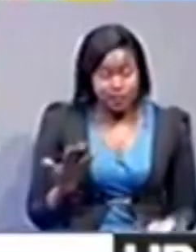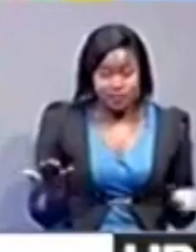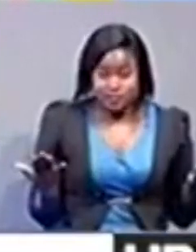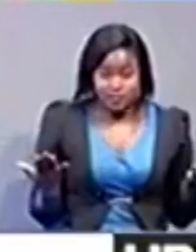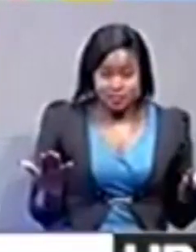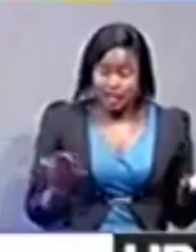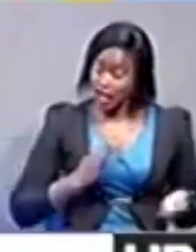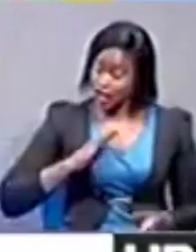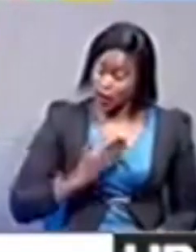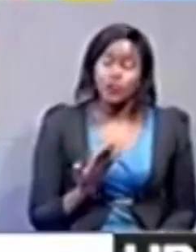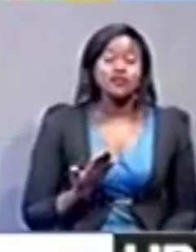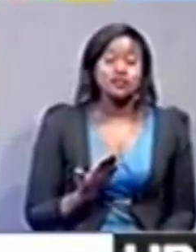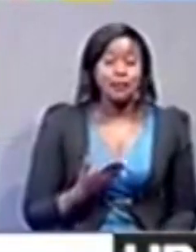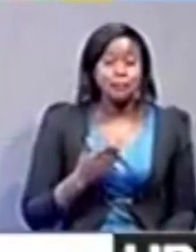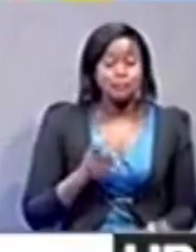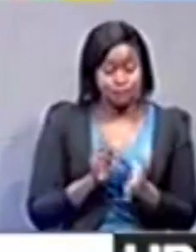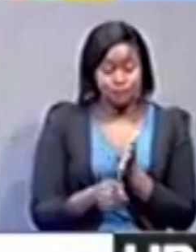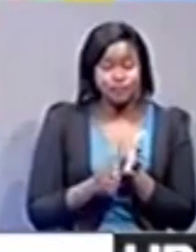It is our maize.